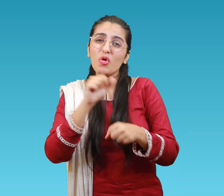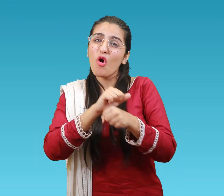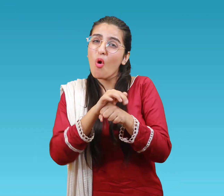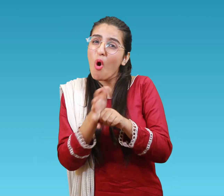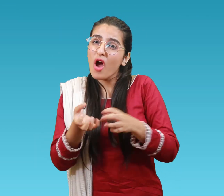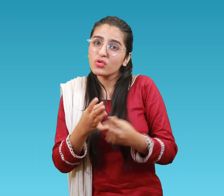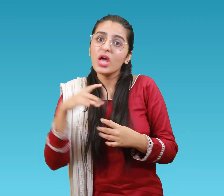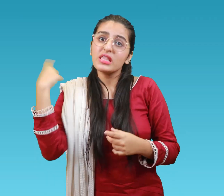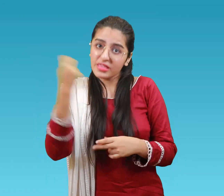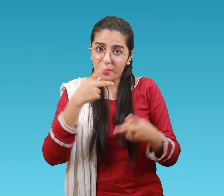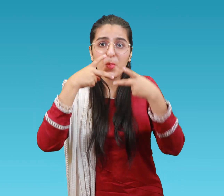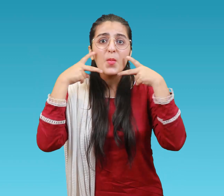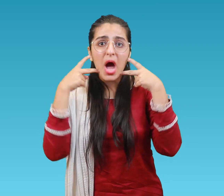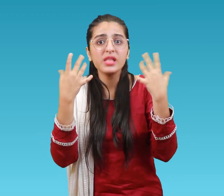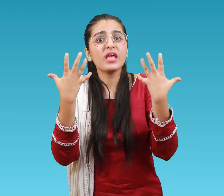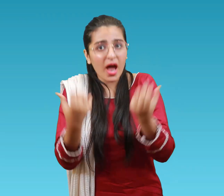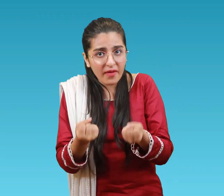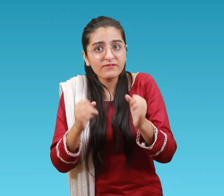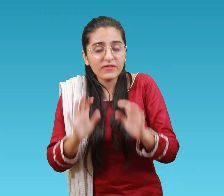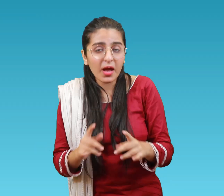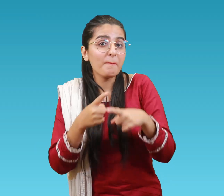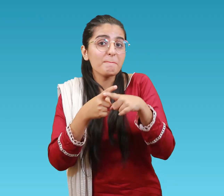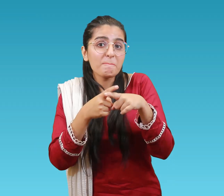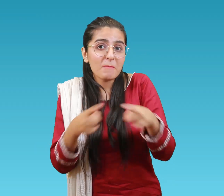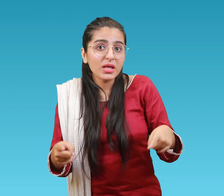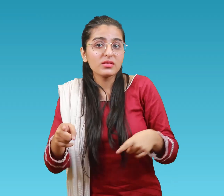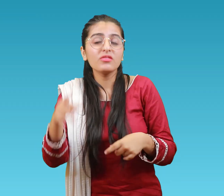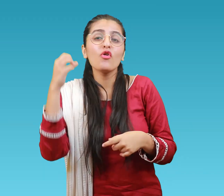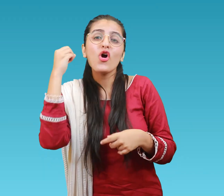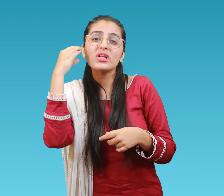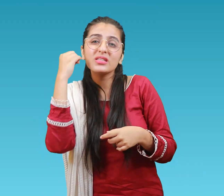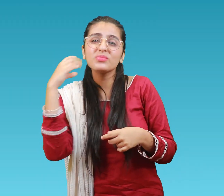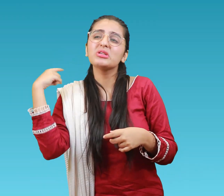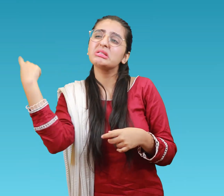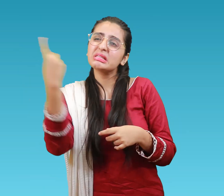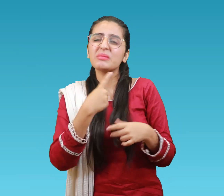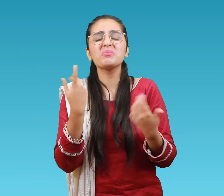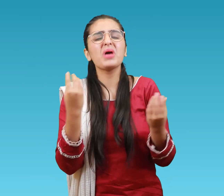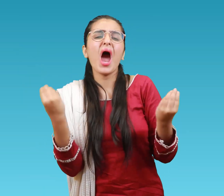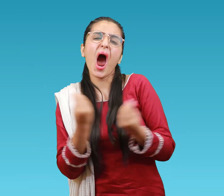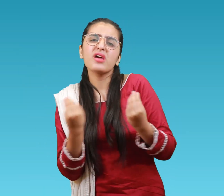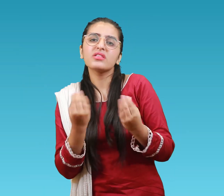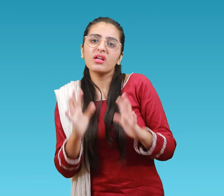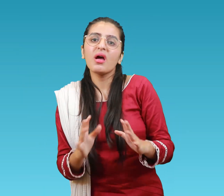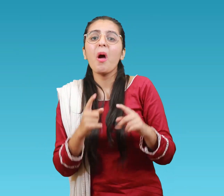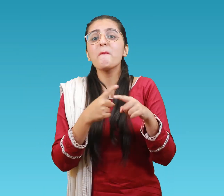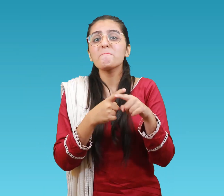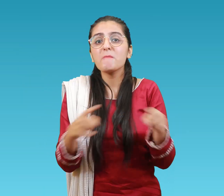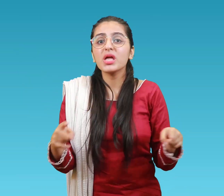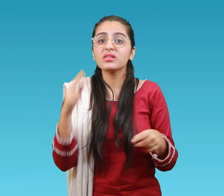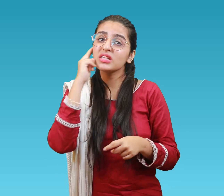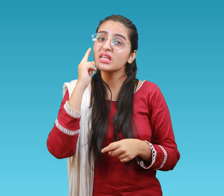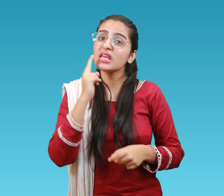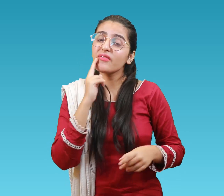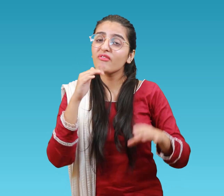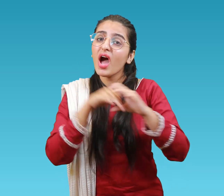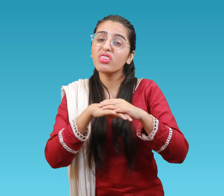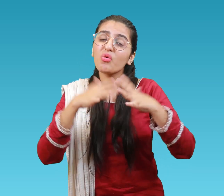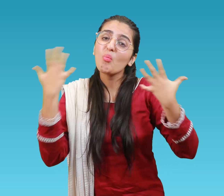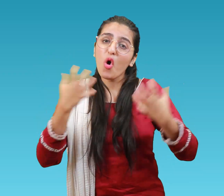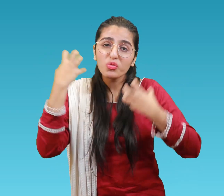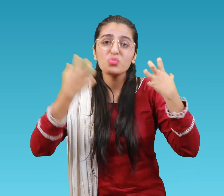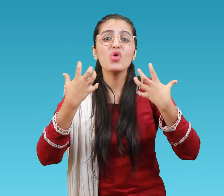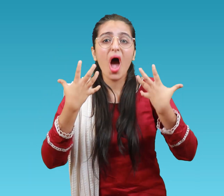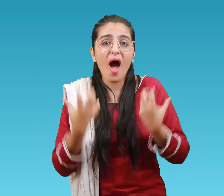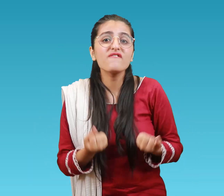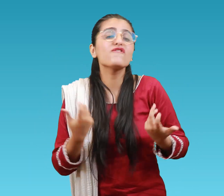Since the beginning of the coronavirus, masks have become very important and common and everyone uses them now. Conventional masks are